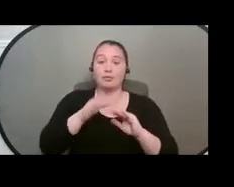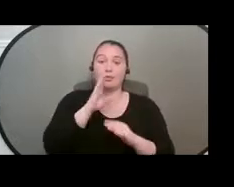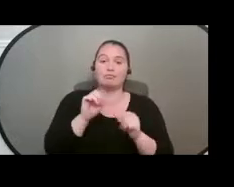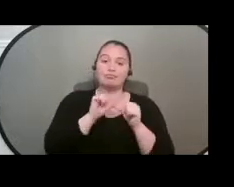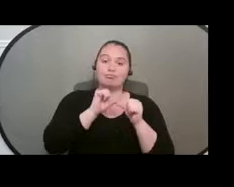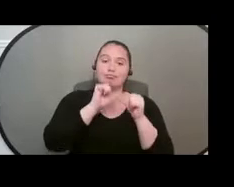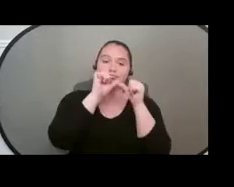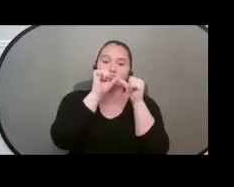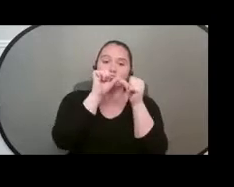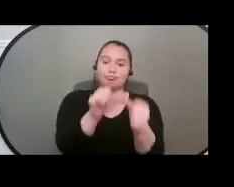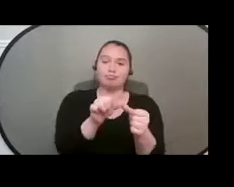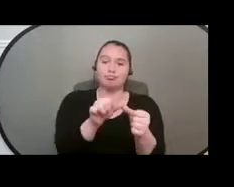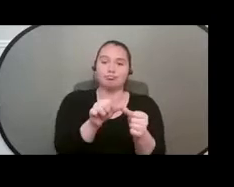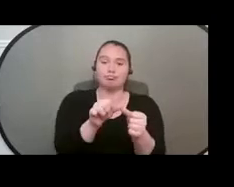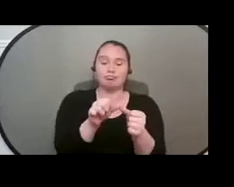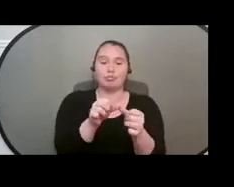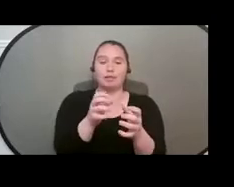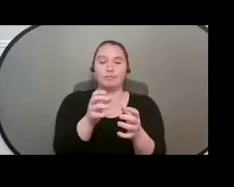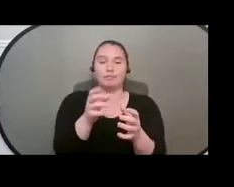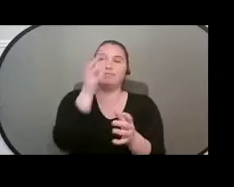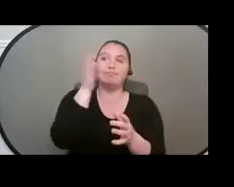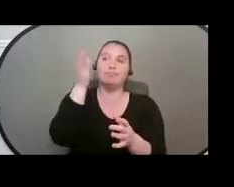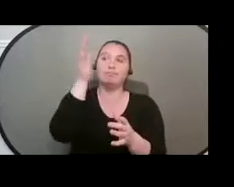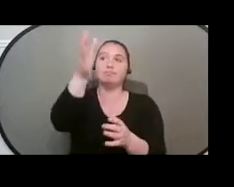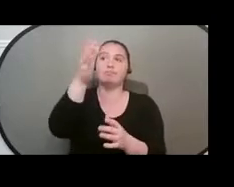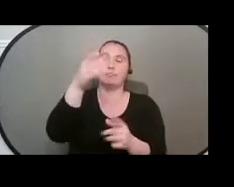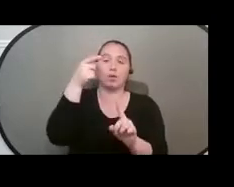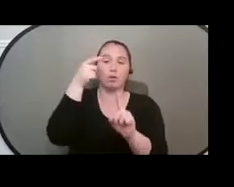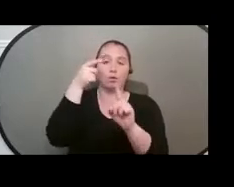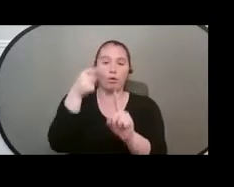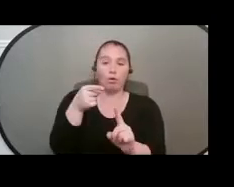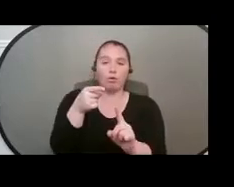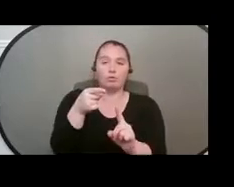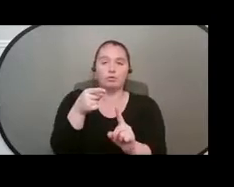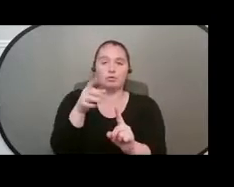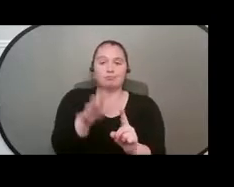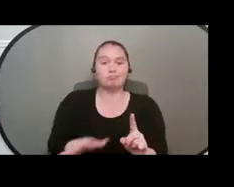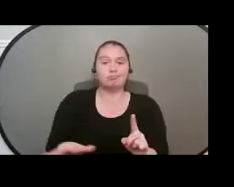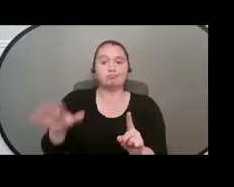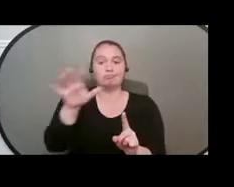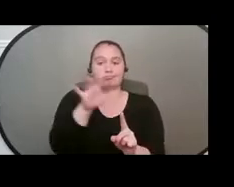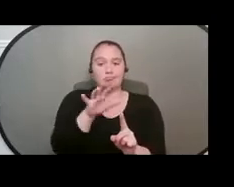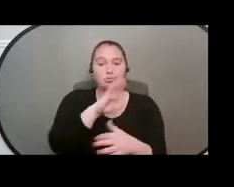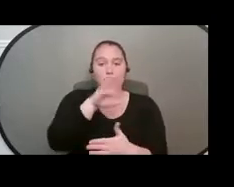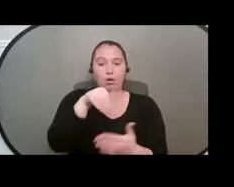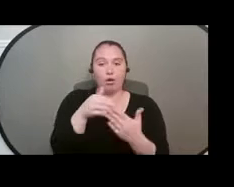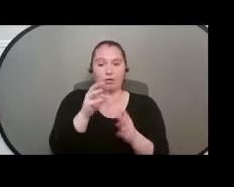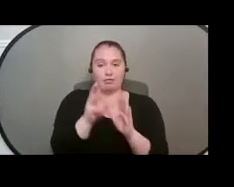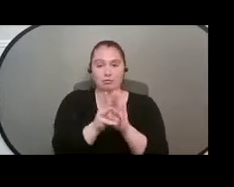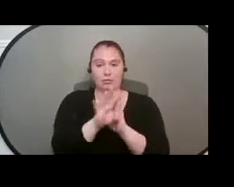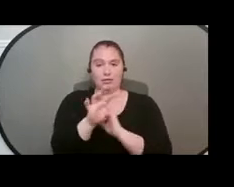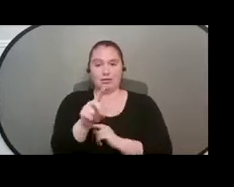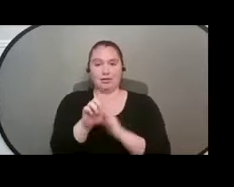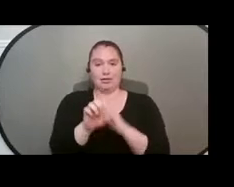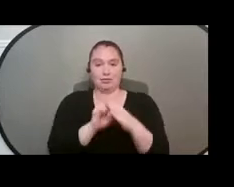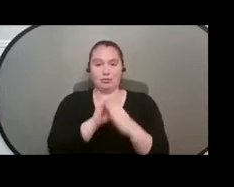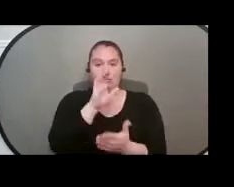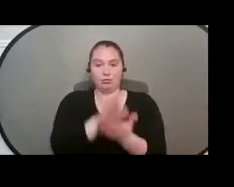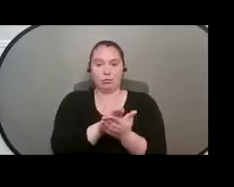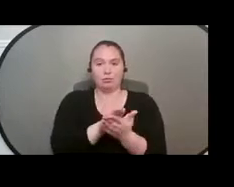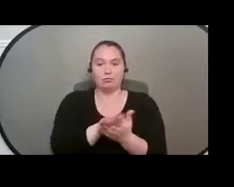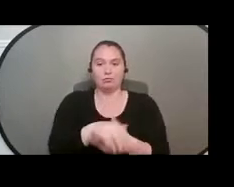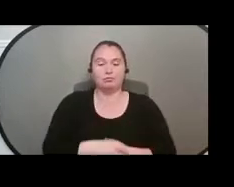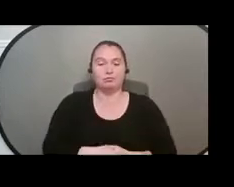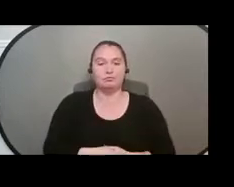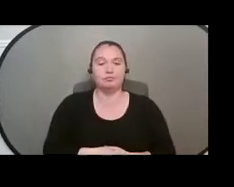implementation of the long-term vision goals across that entire portfolio of Waco ISD elementary school campuses, that